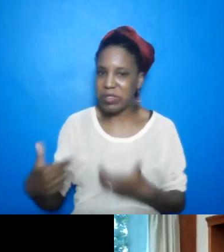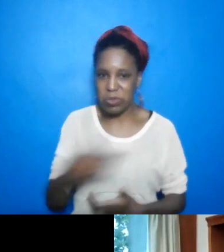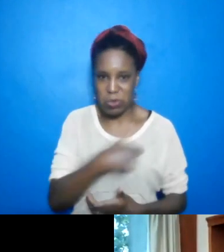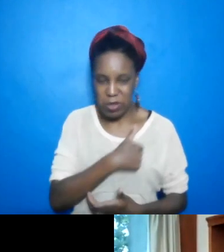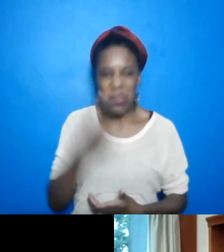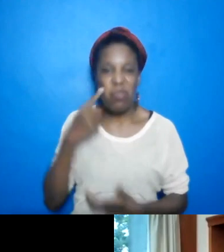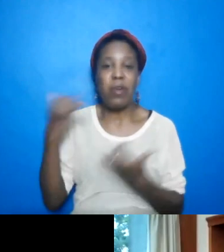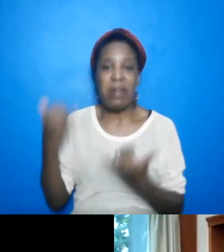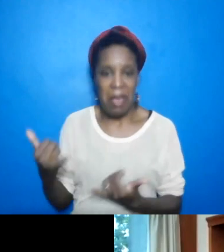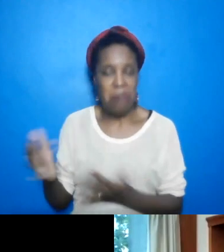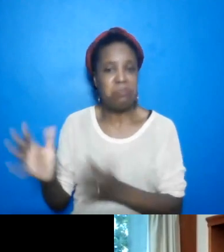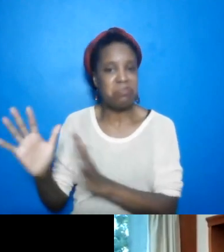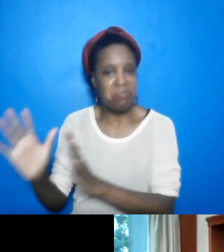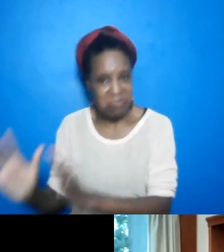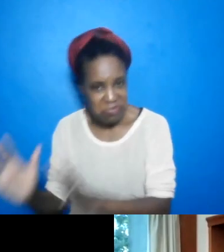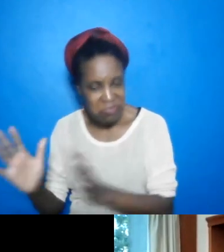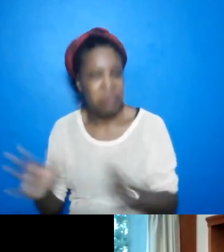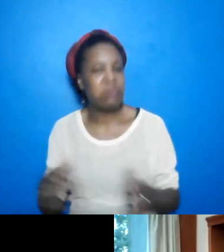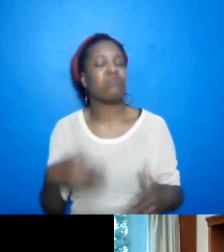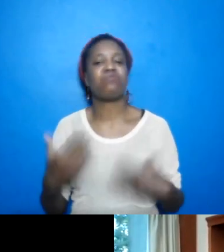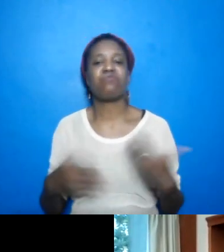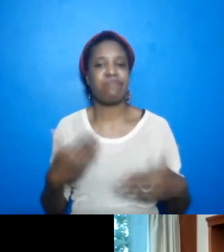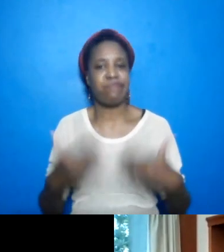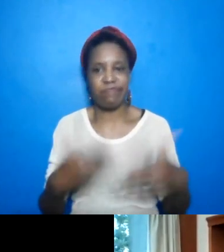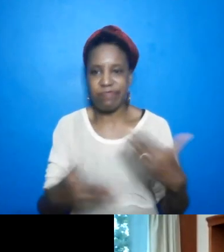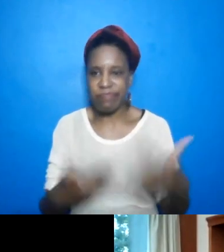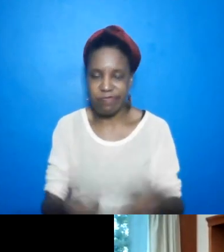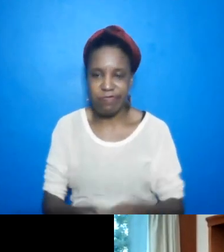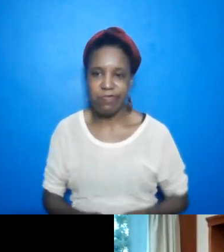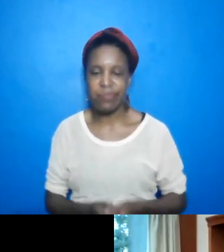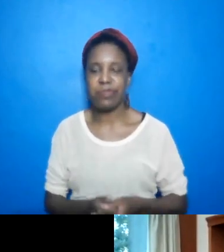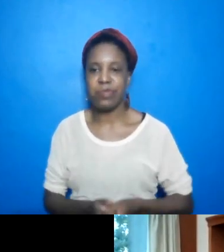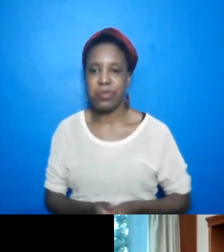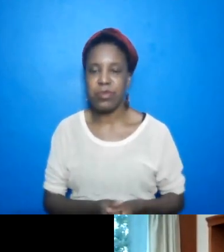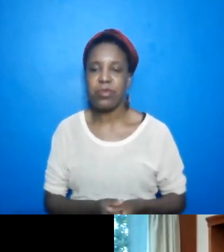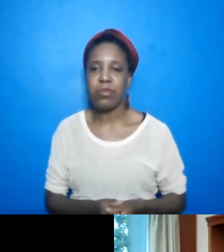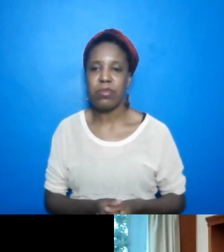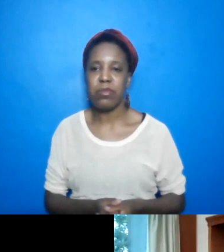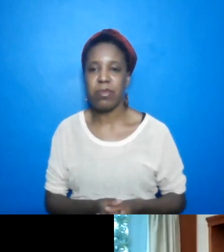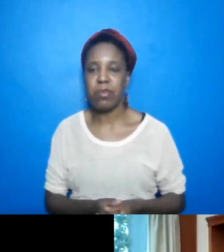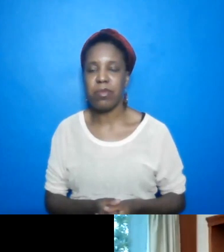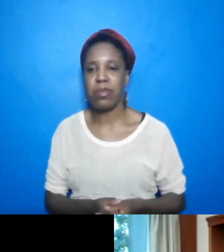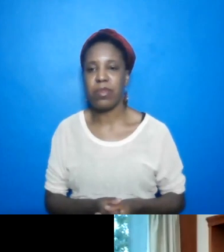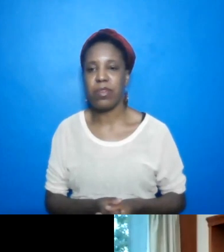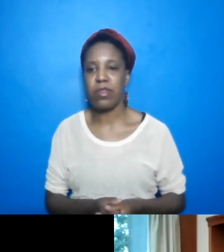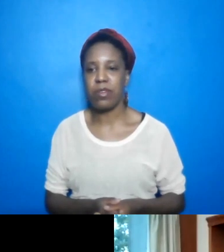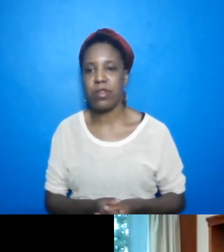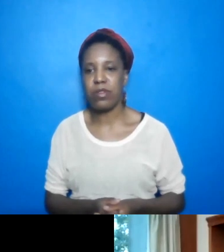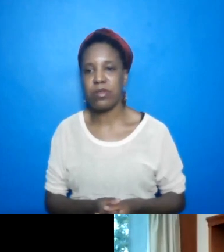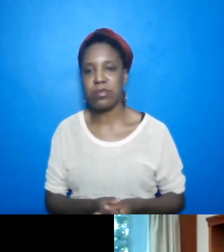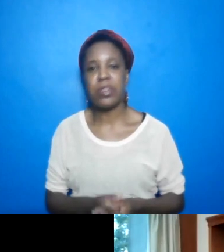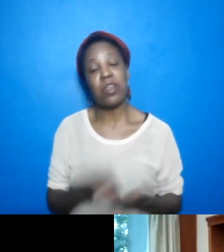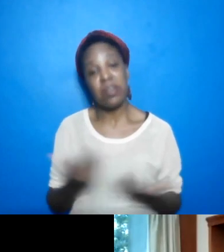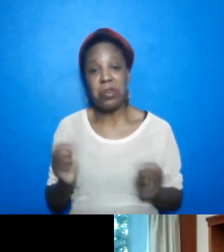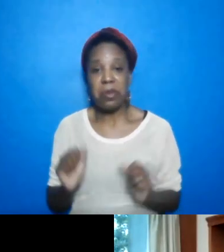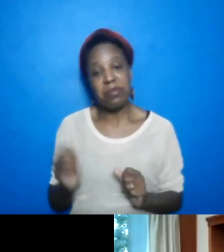leave a door open. You are always welcome. And you may notice that if you haven't been here, you might be surprised when you see the change